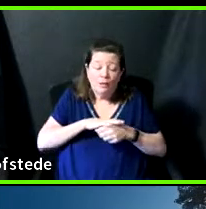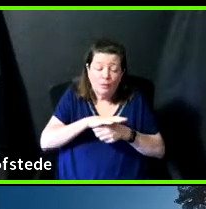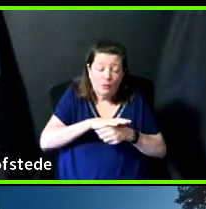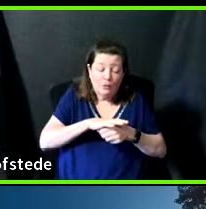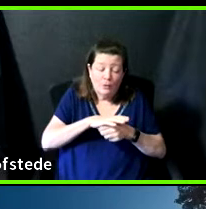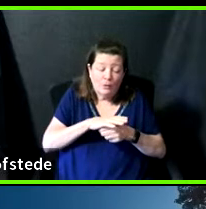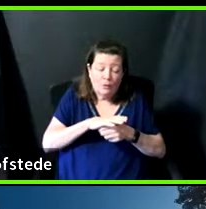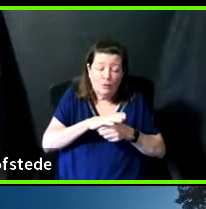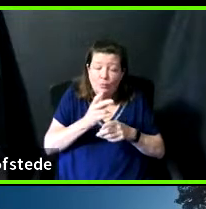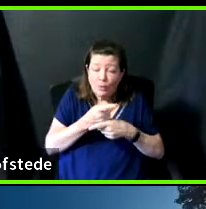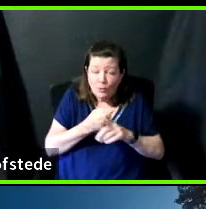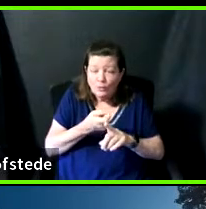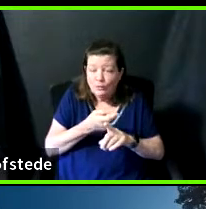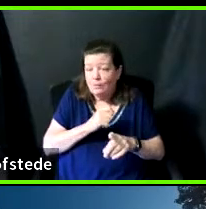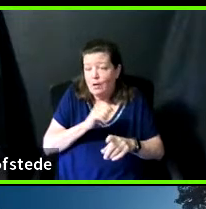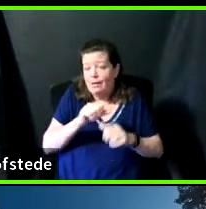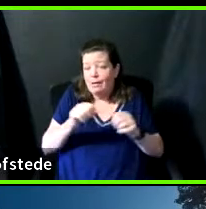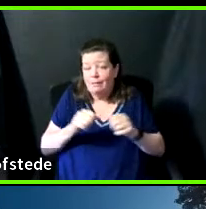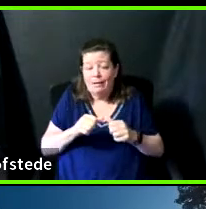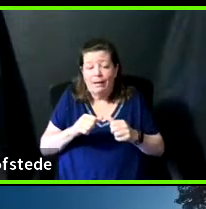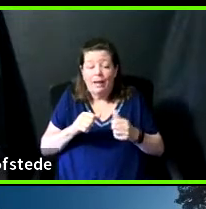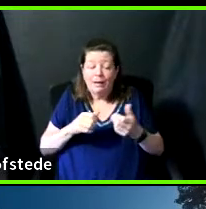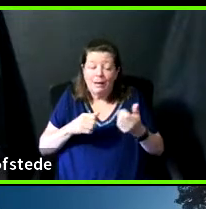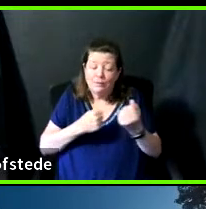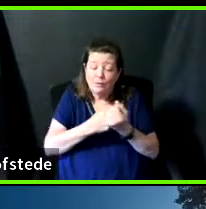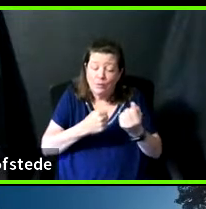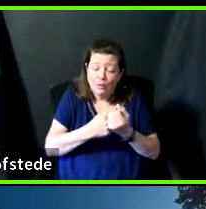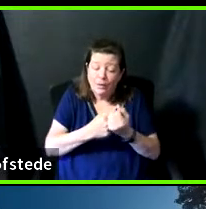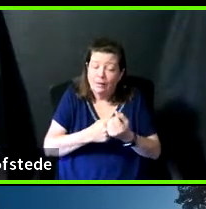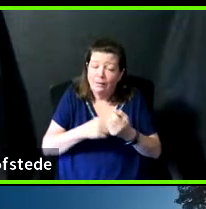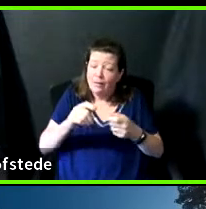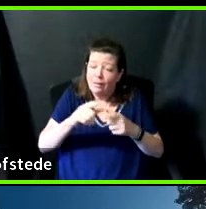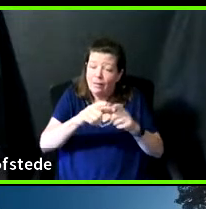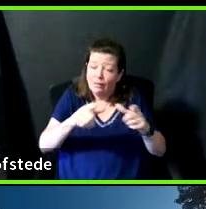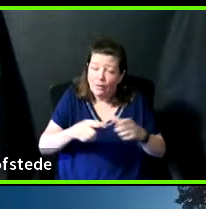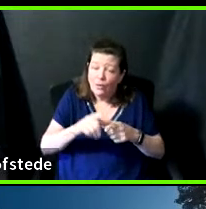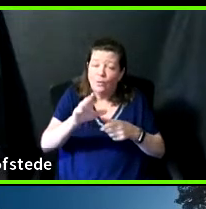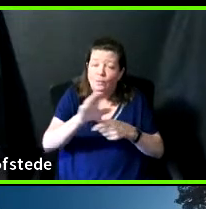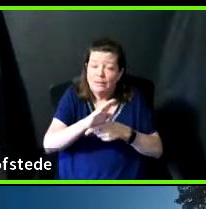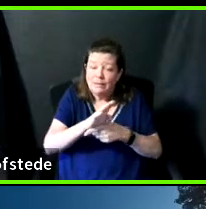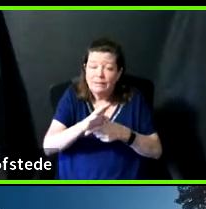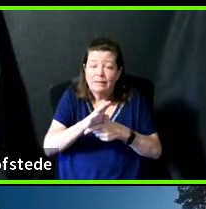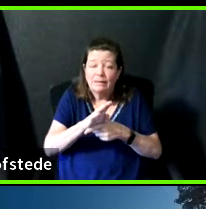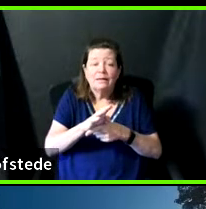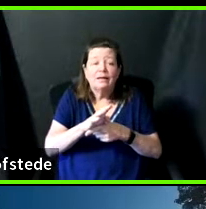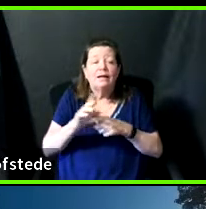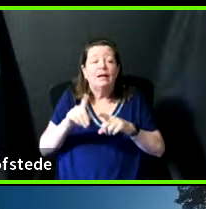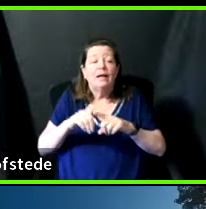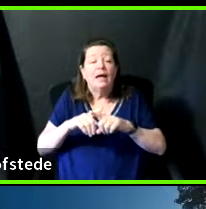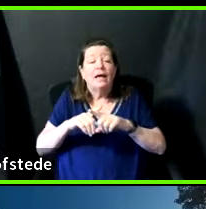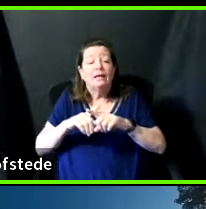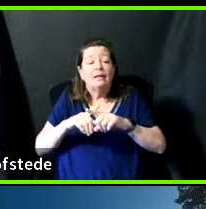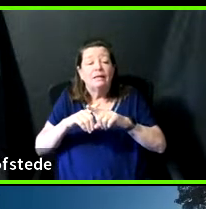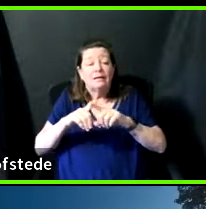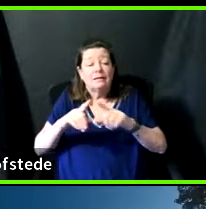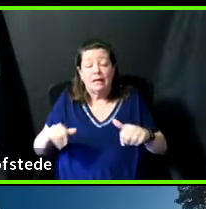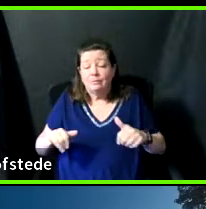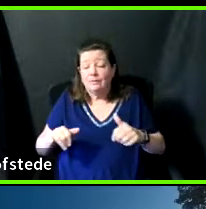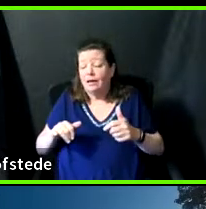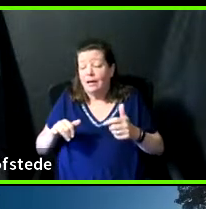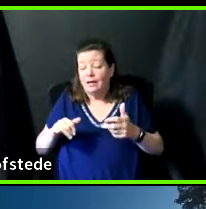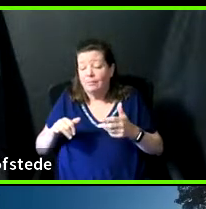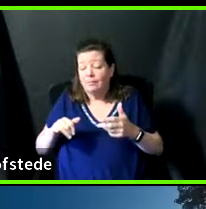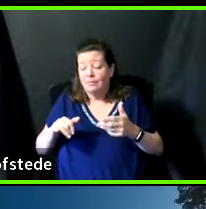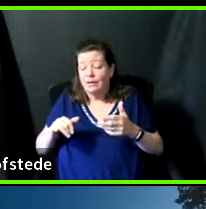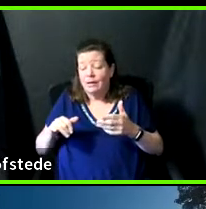area and feel like I'm contributing to supporting local businesses. And at the same time, you know, taking advantage of some of